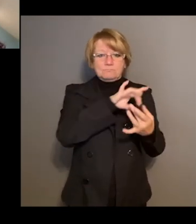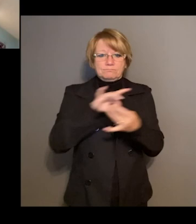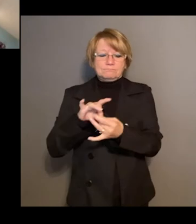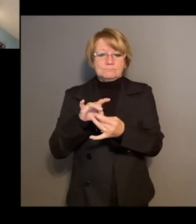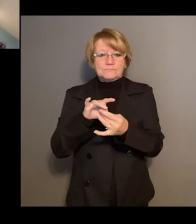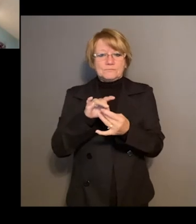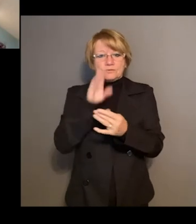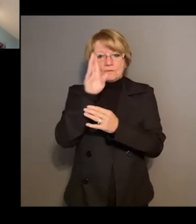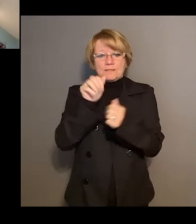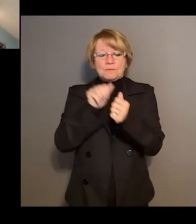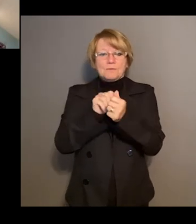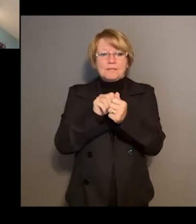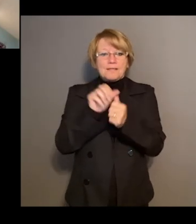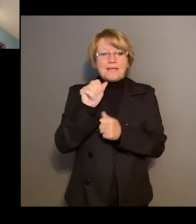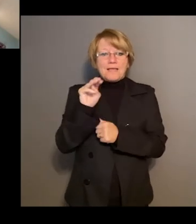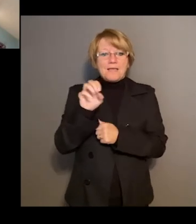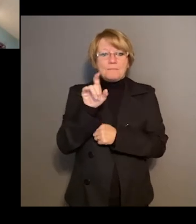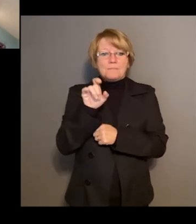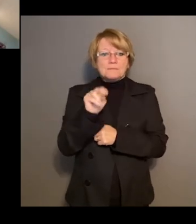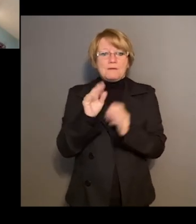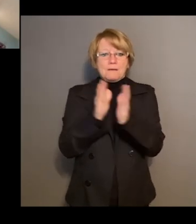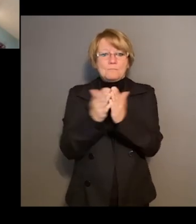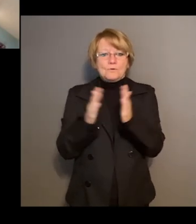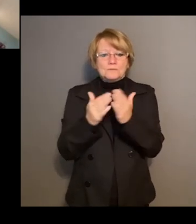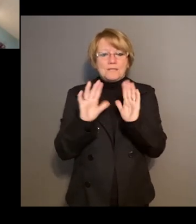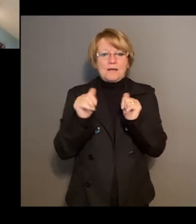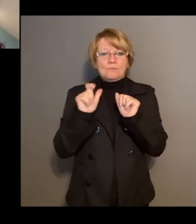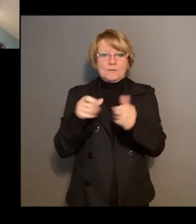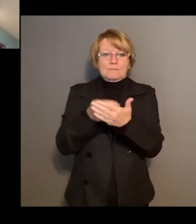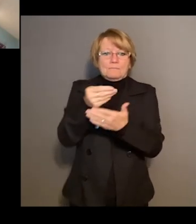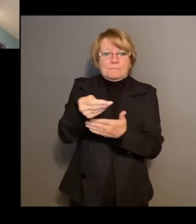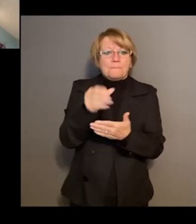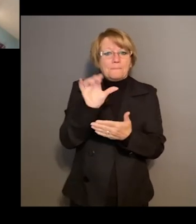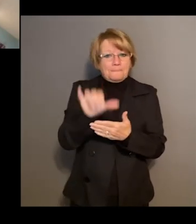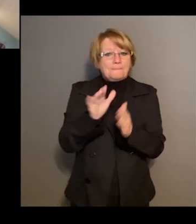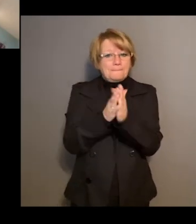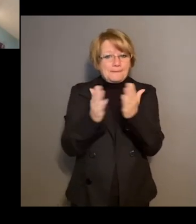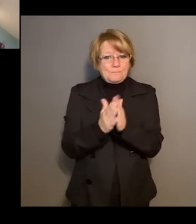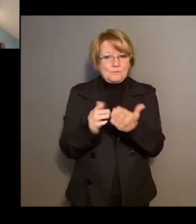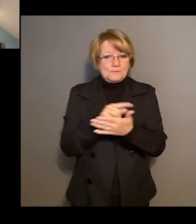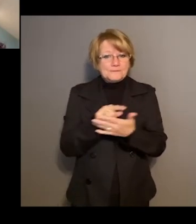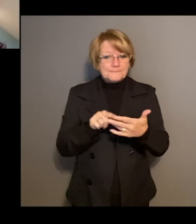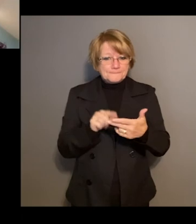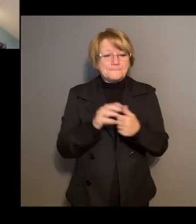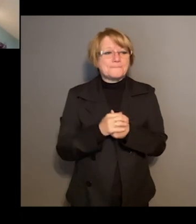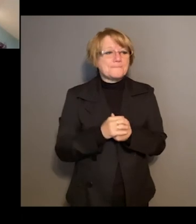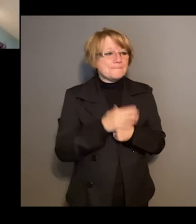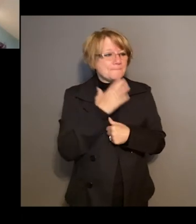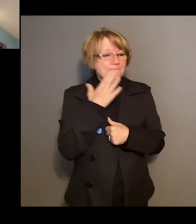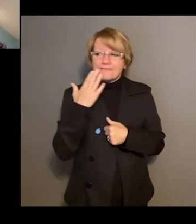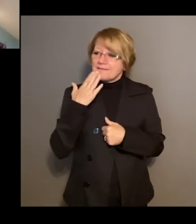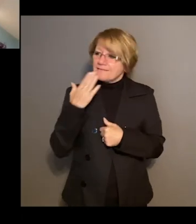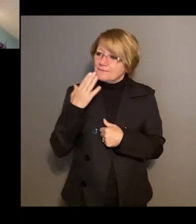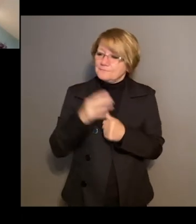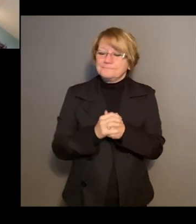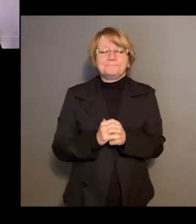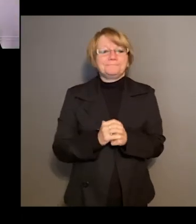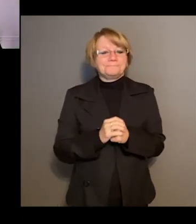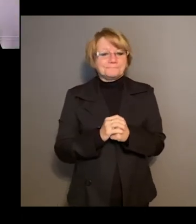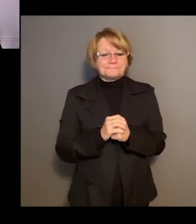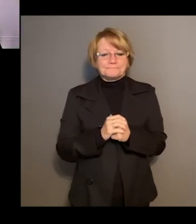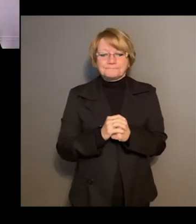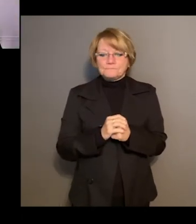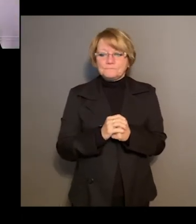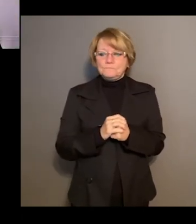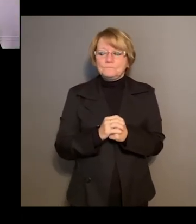to Amazon books and different ways that you can get your hands on these. Thank you so much. Next slide,